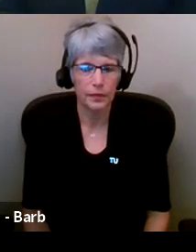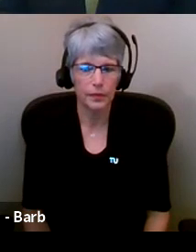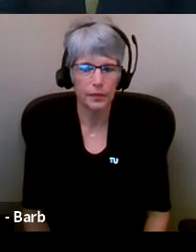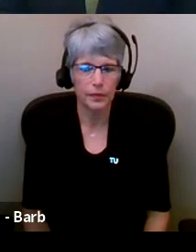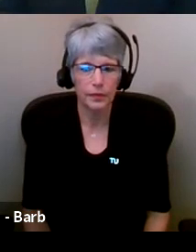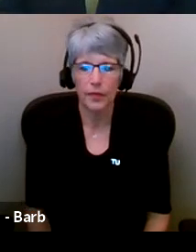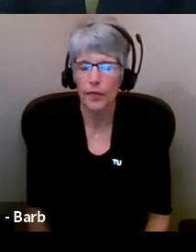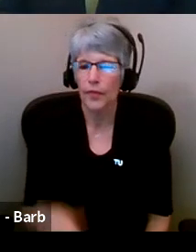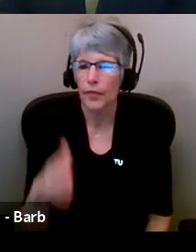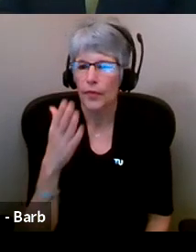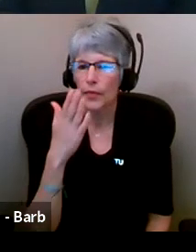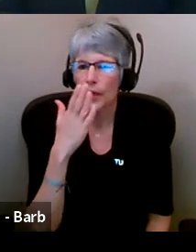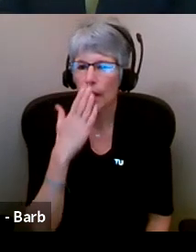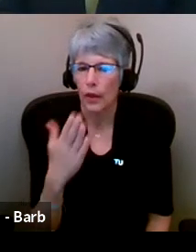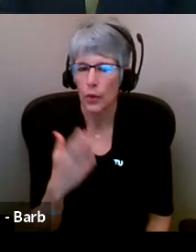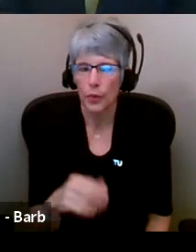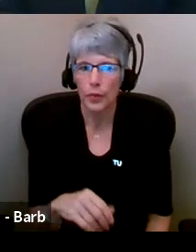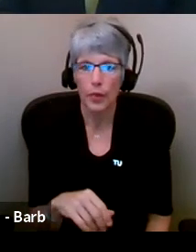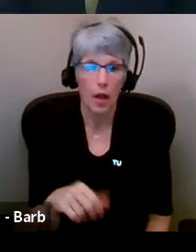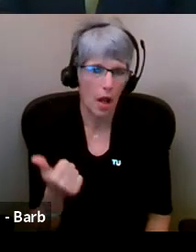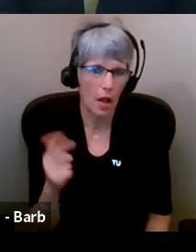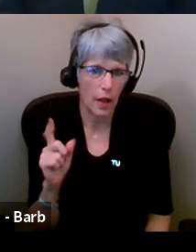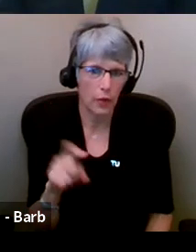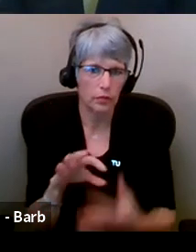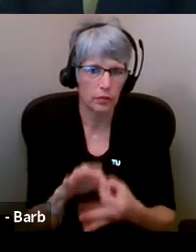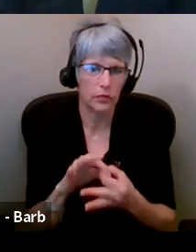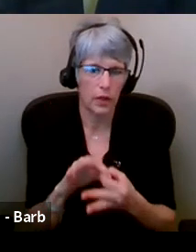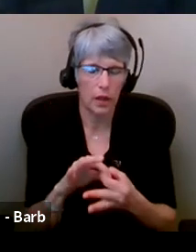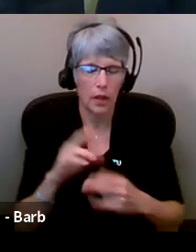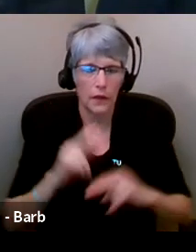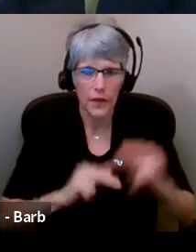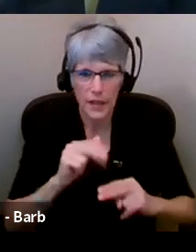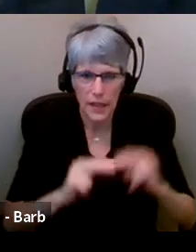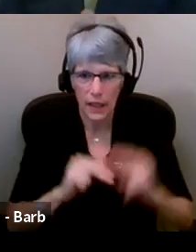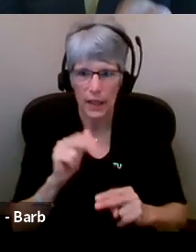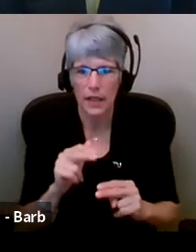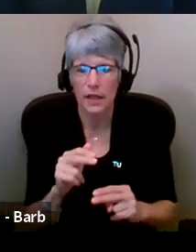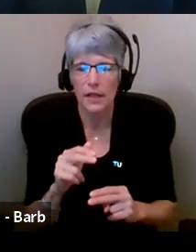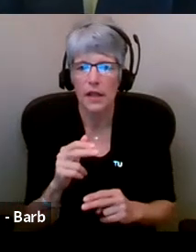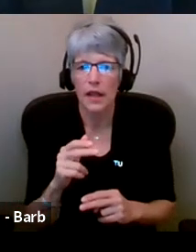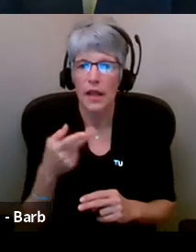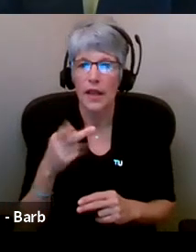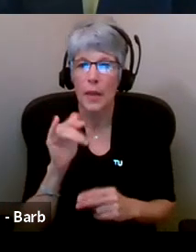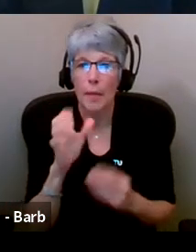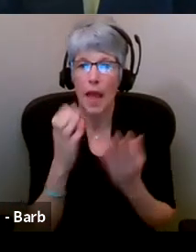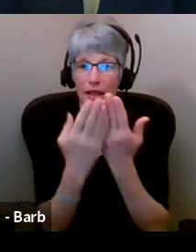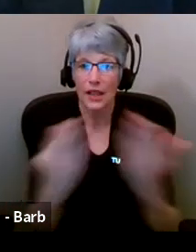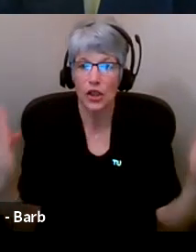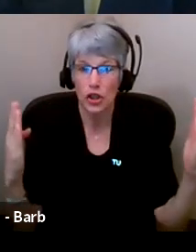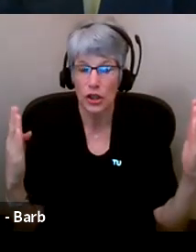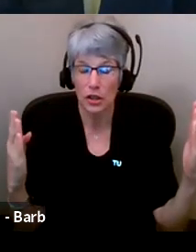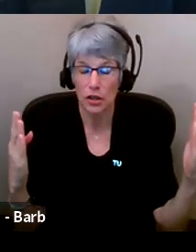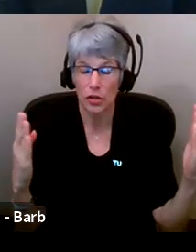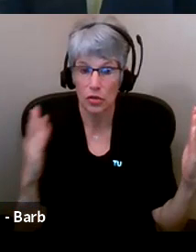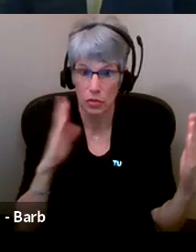Thank you. Another question in regards to facilities around campus, will the plastic shields that have gone up around campus during the pandemic